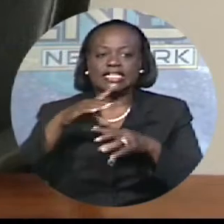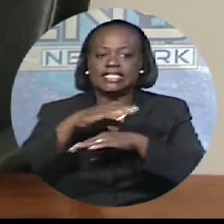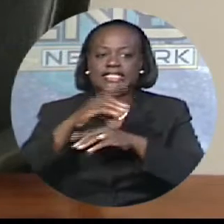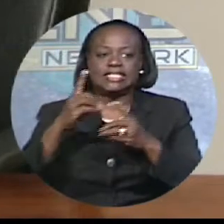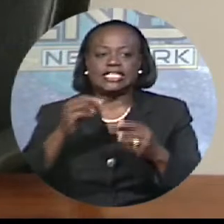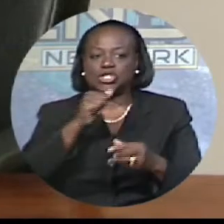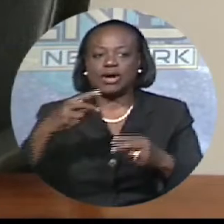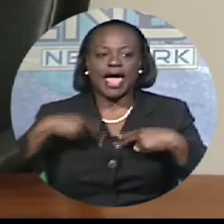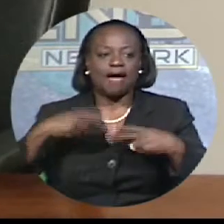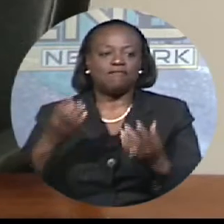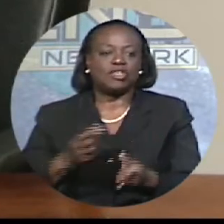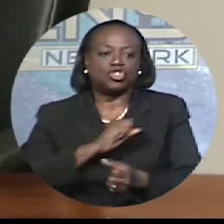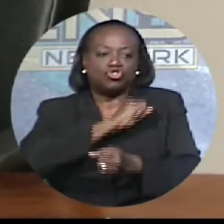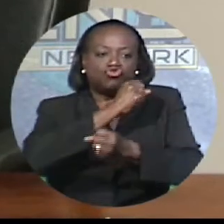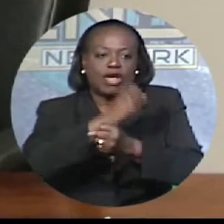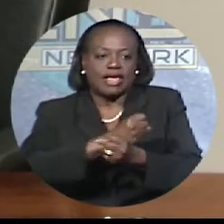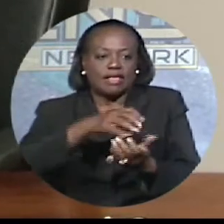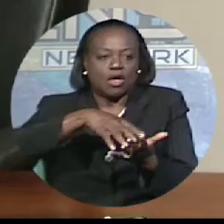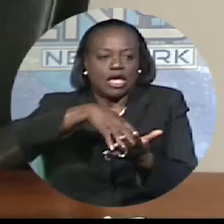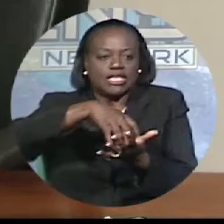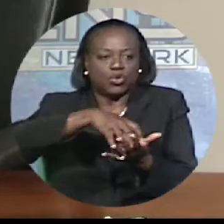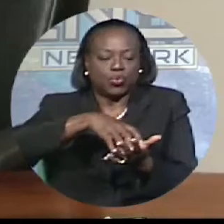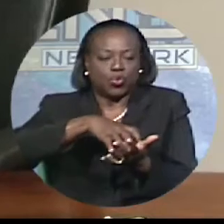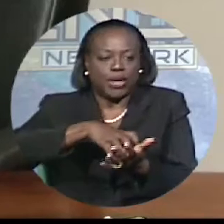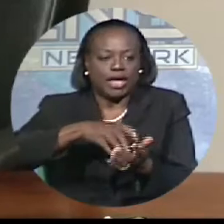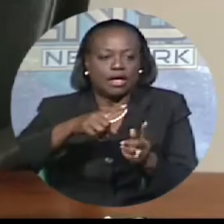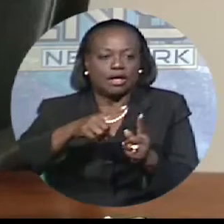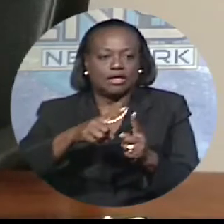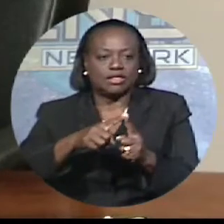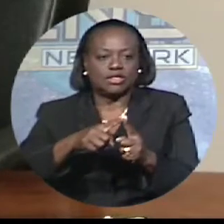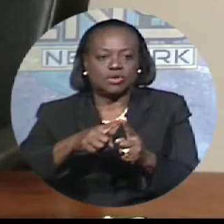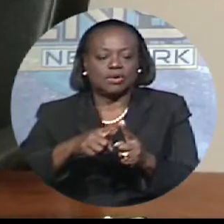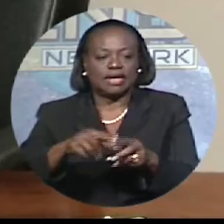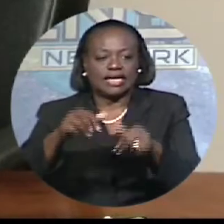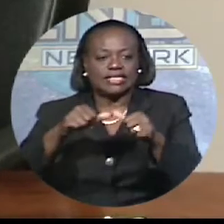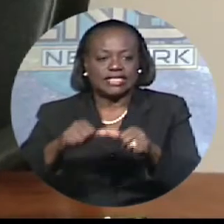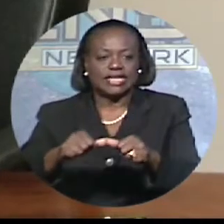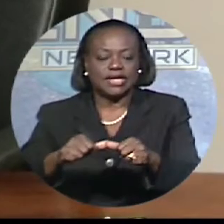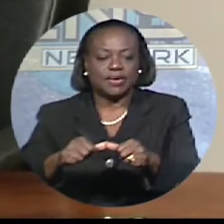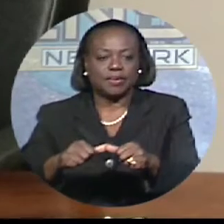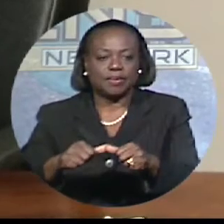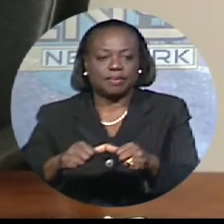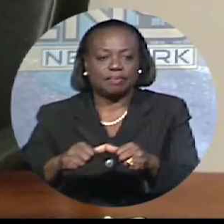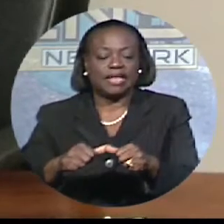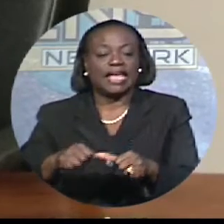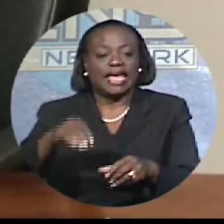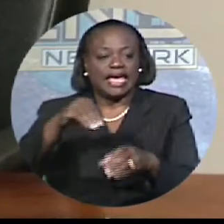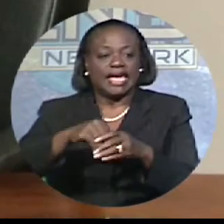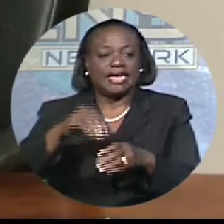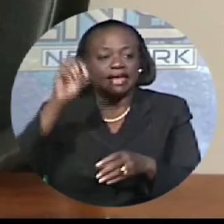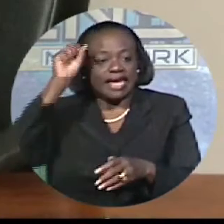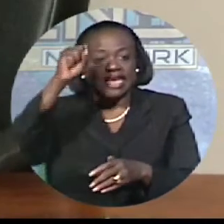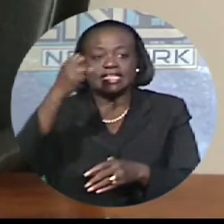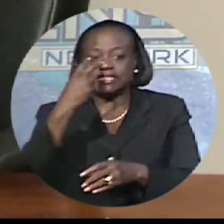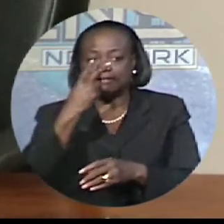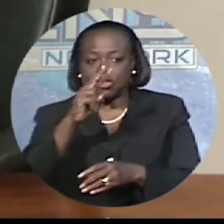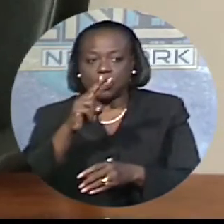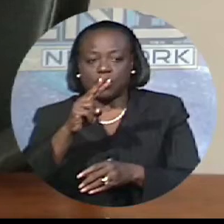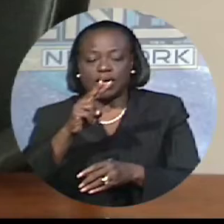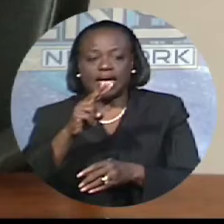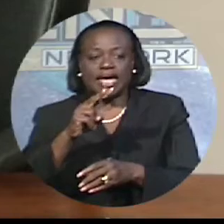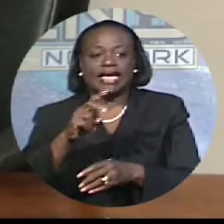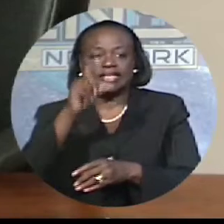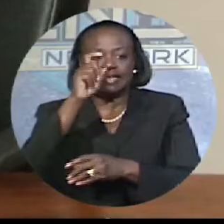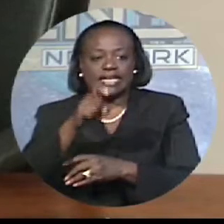to carry on the office, although I still believe he has the mental stamina to do so. But he no longer has in his view, it requires both physical and